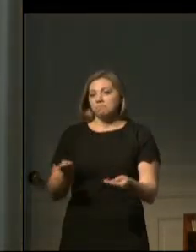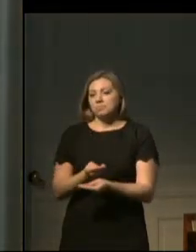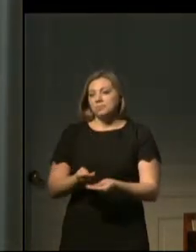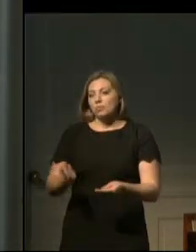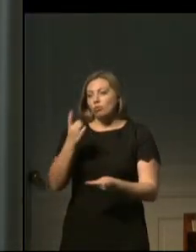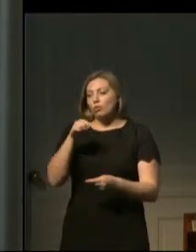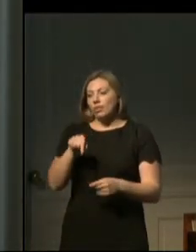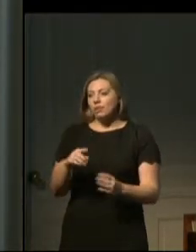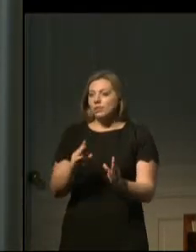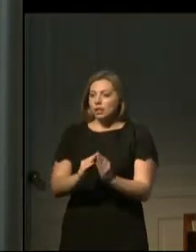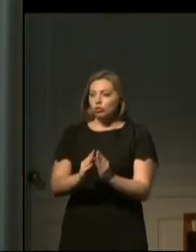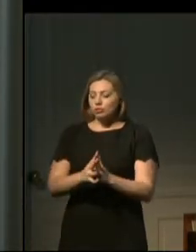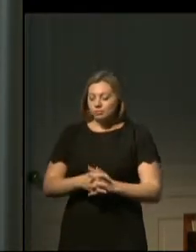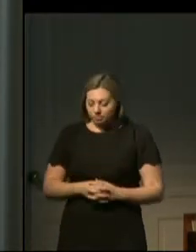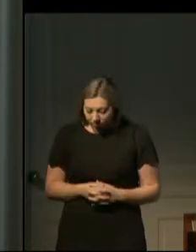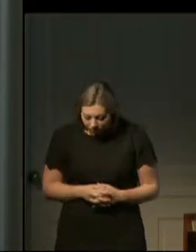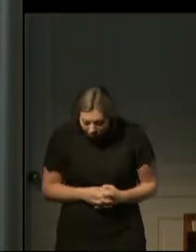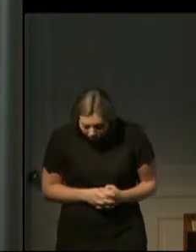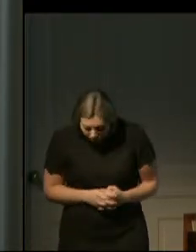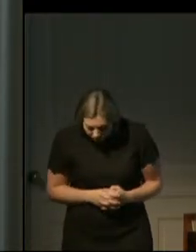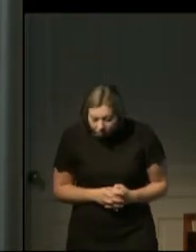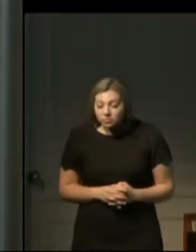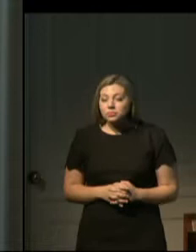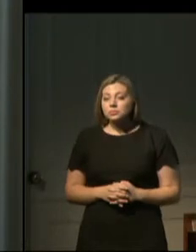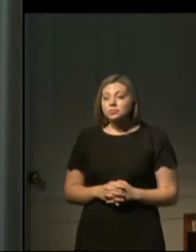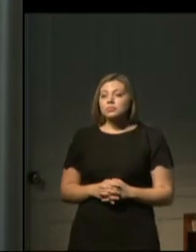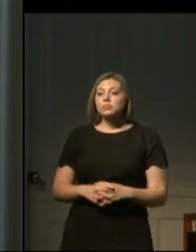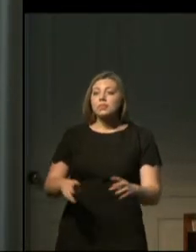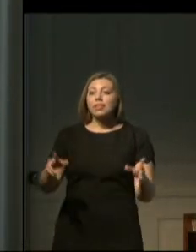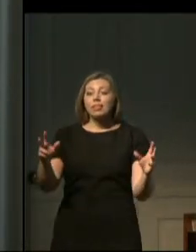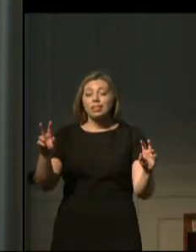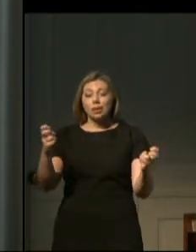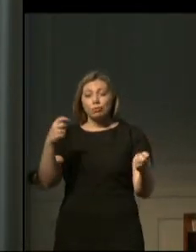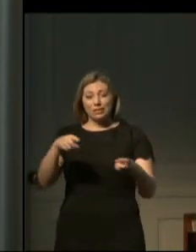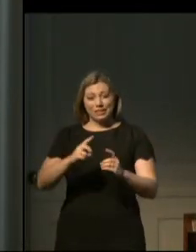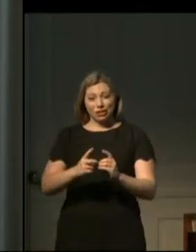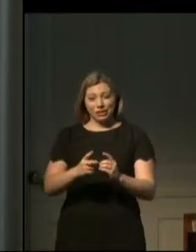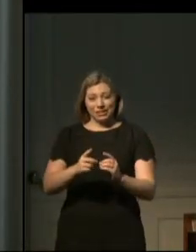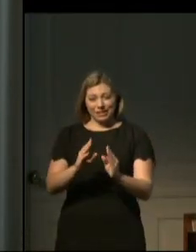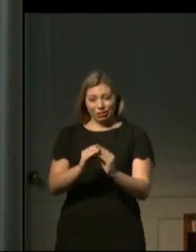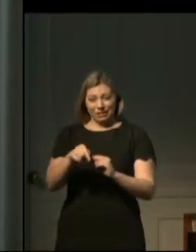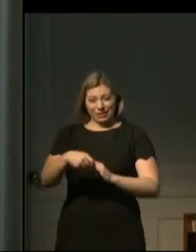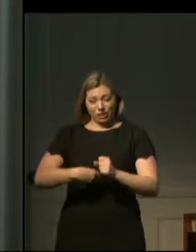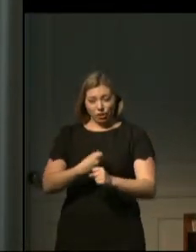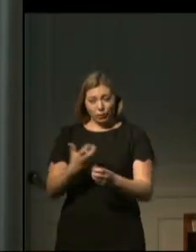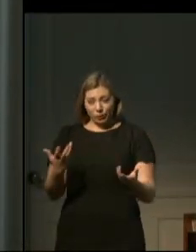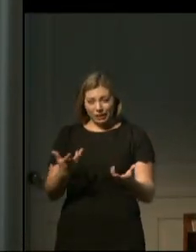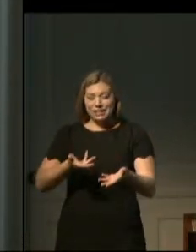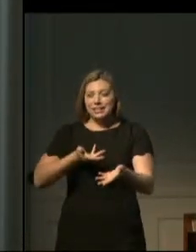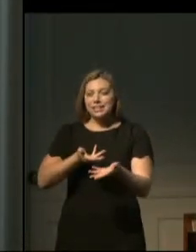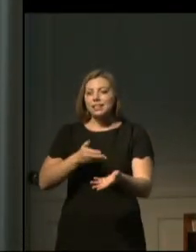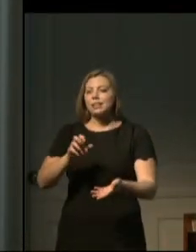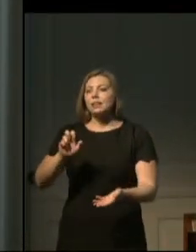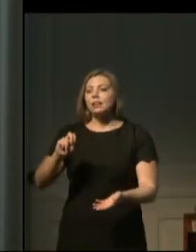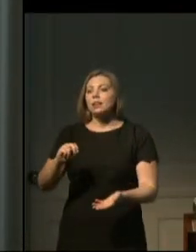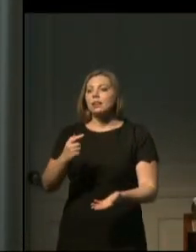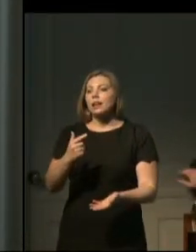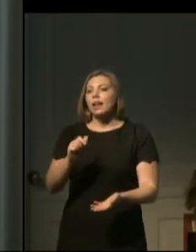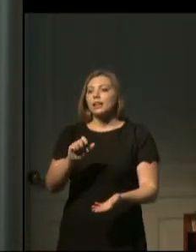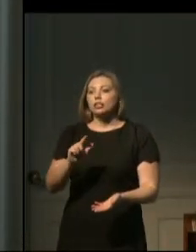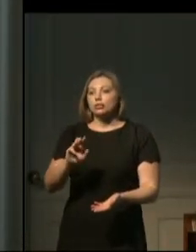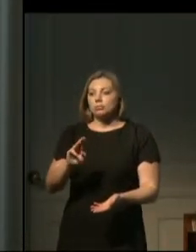session. The theme of the Digitization Conference this year is engagement. And engagement has two